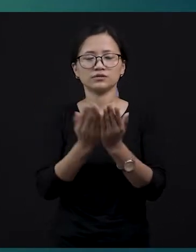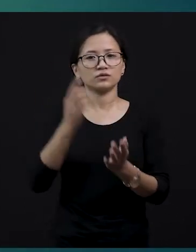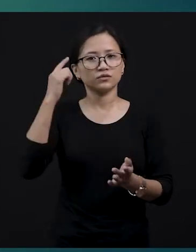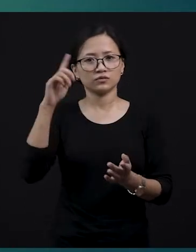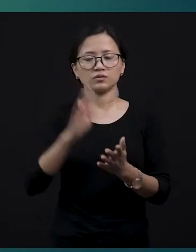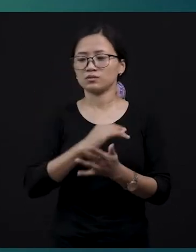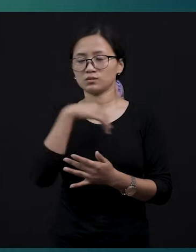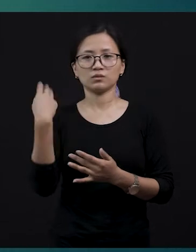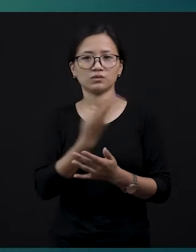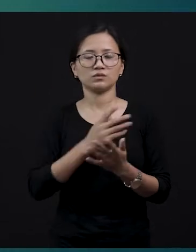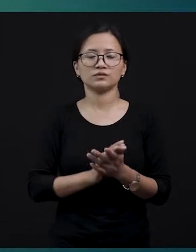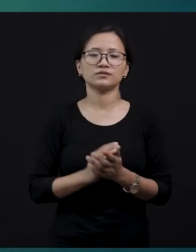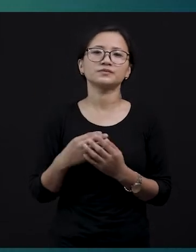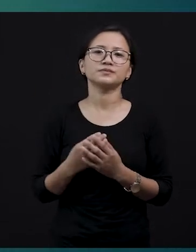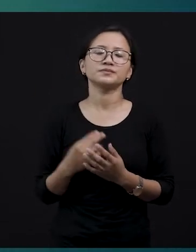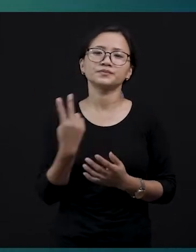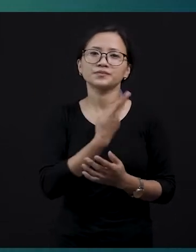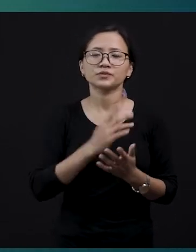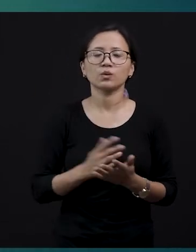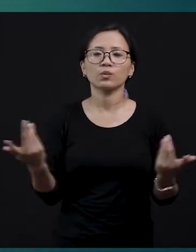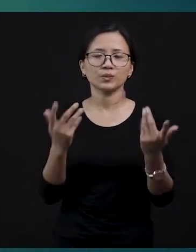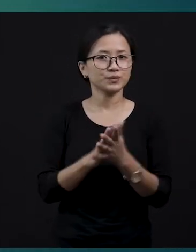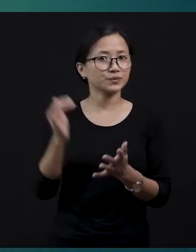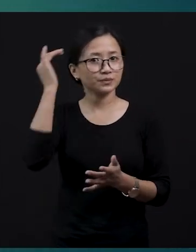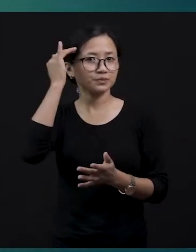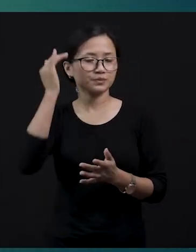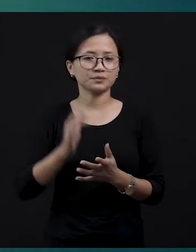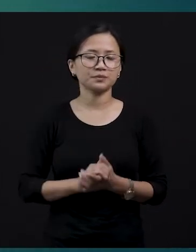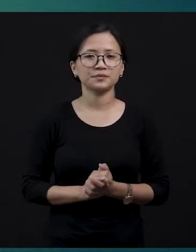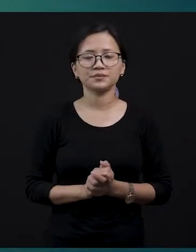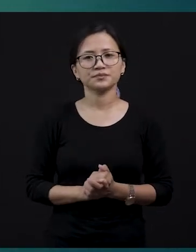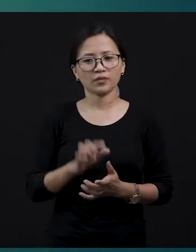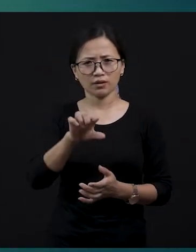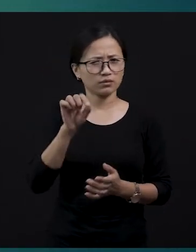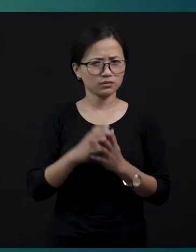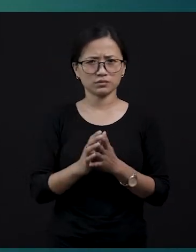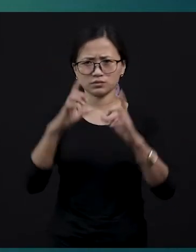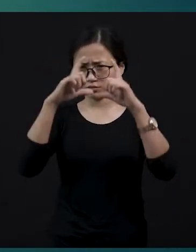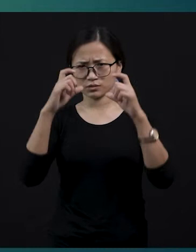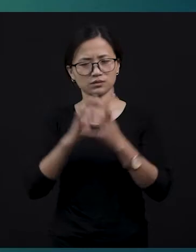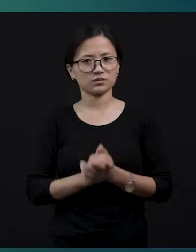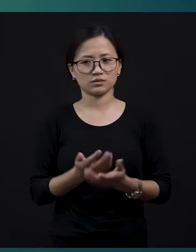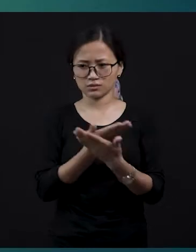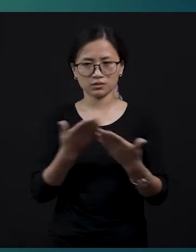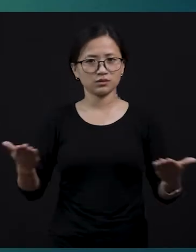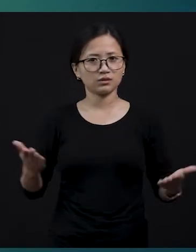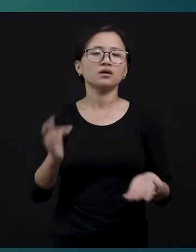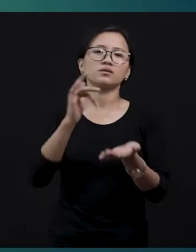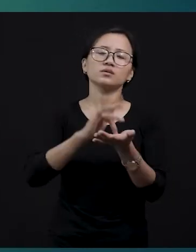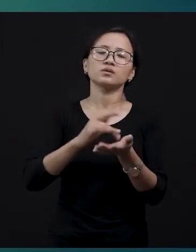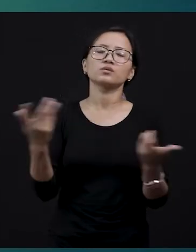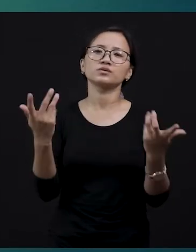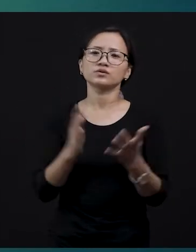that, if I speak about desert, what comes to your mind? I'm sure you picture things. You picture a place